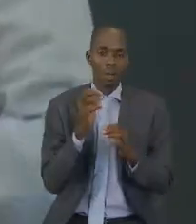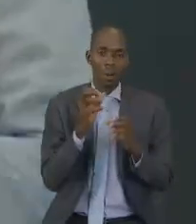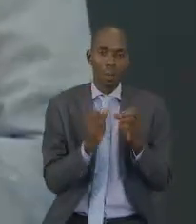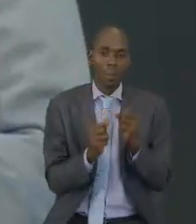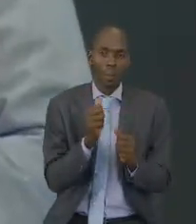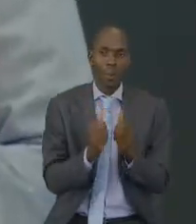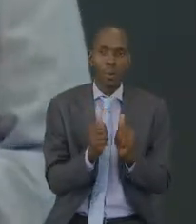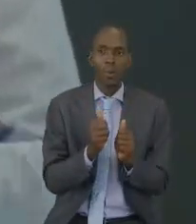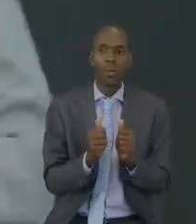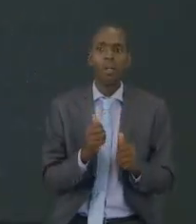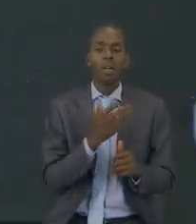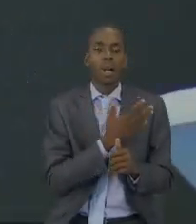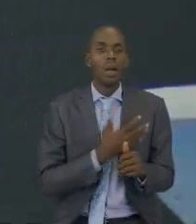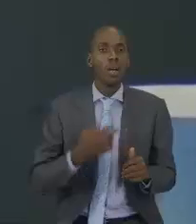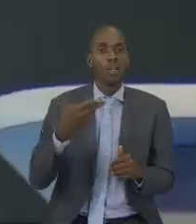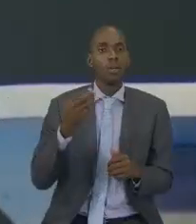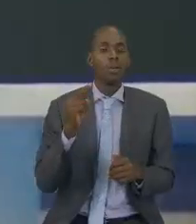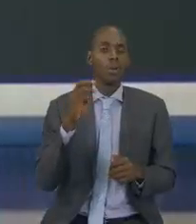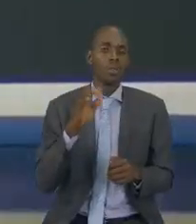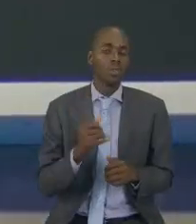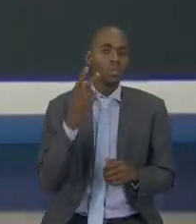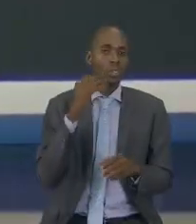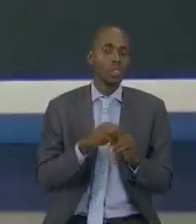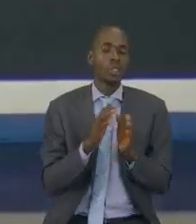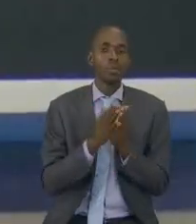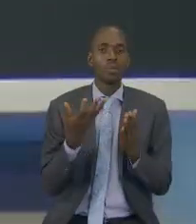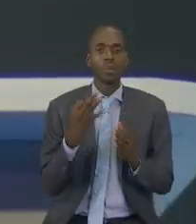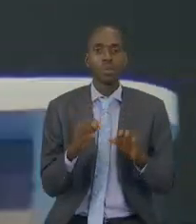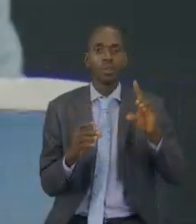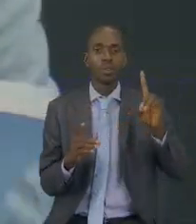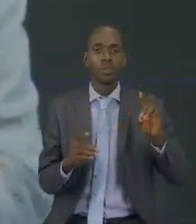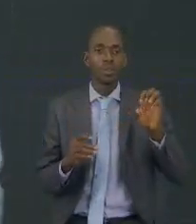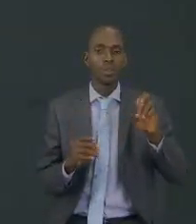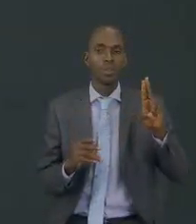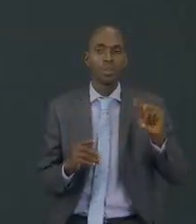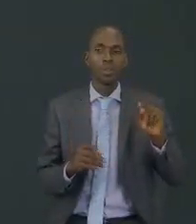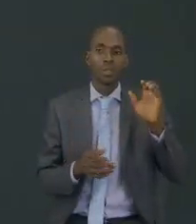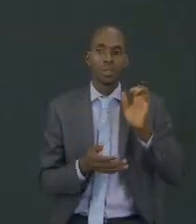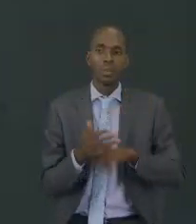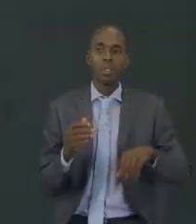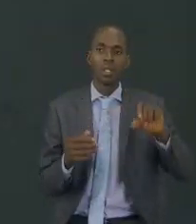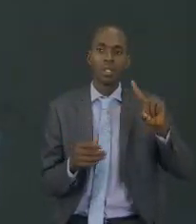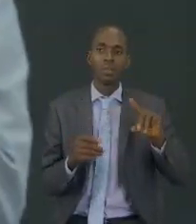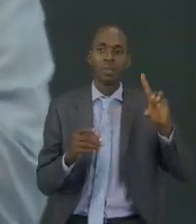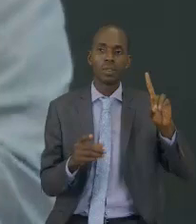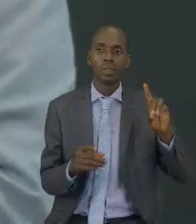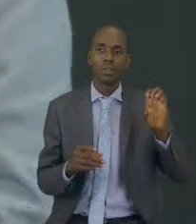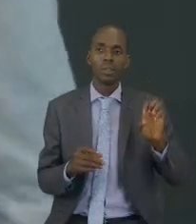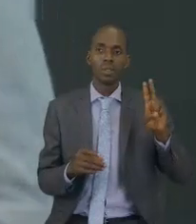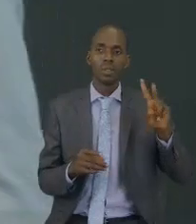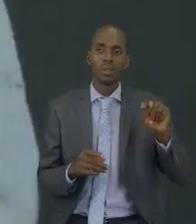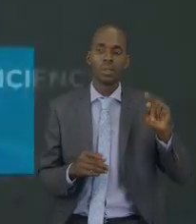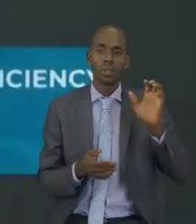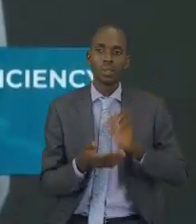and honey. Look at Deuteronomy chapter 11, and I'm reading there from verse 12. Deuteronomy 11,